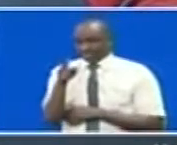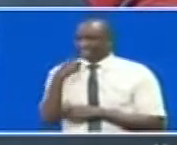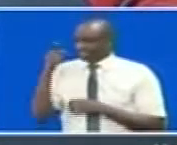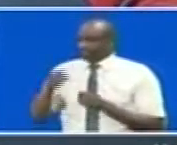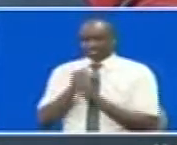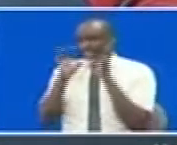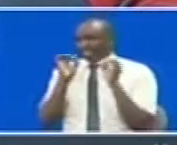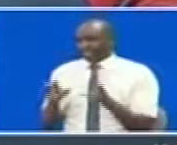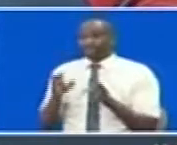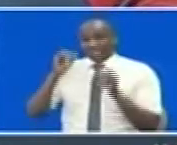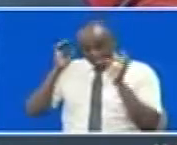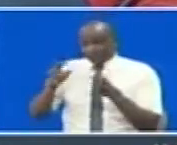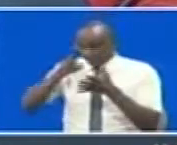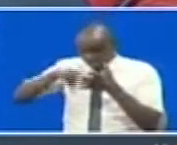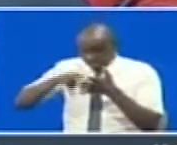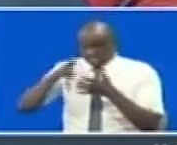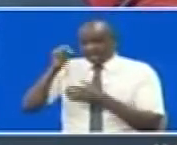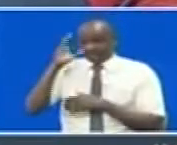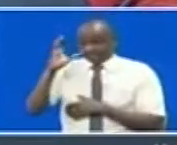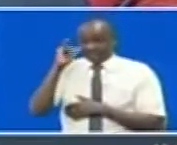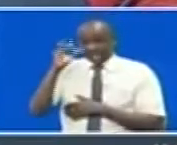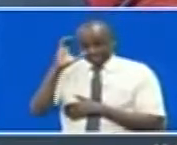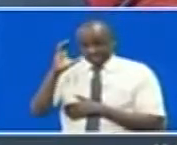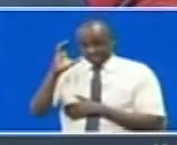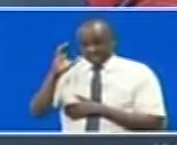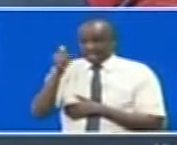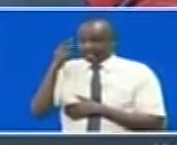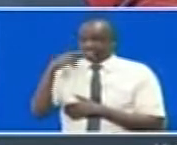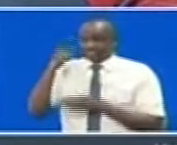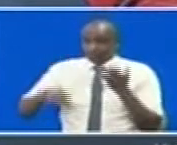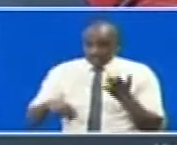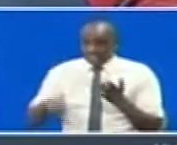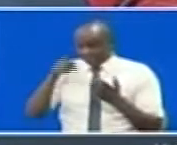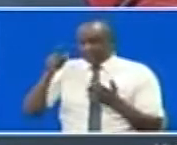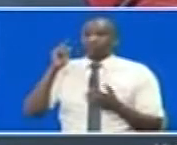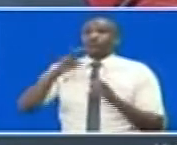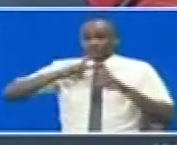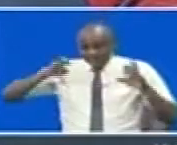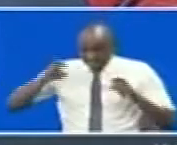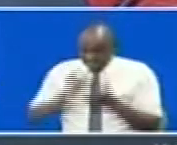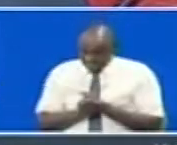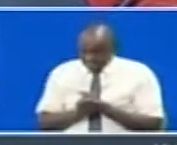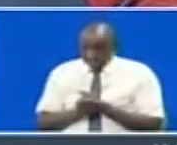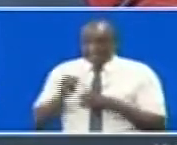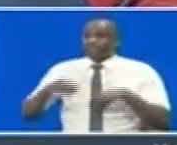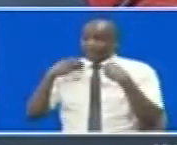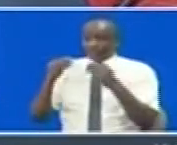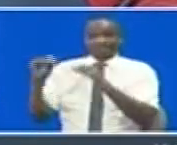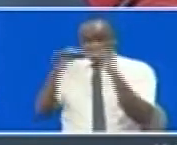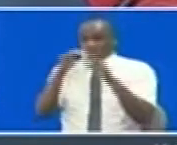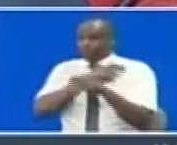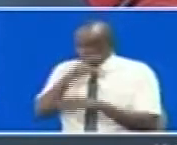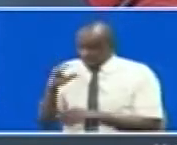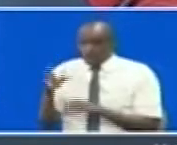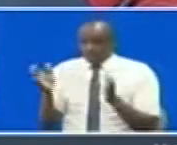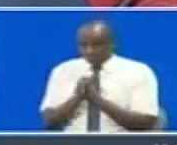because if you read the NCIC Act, one of their functions is to actually investigate. And they've been given equal power to what a